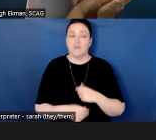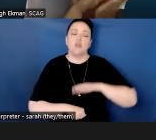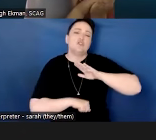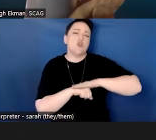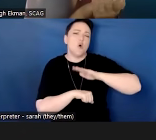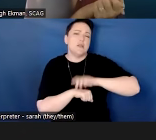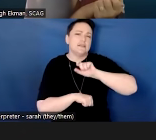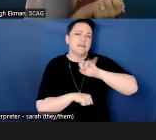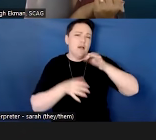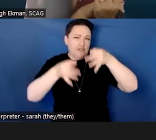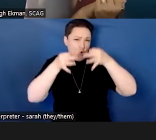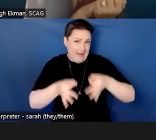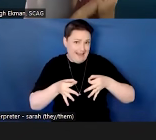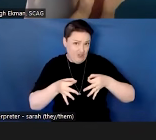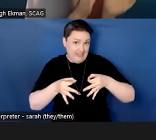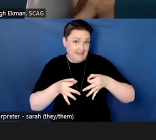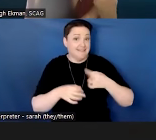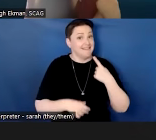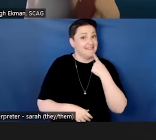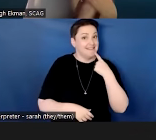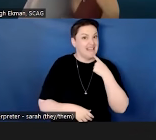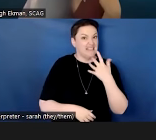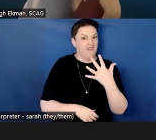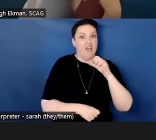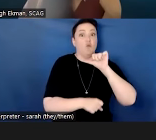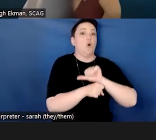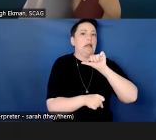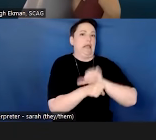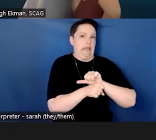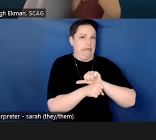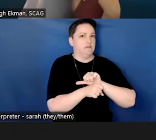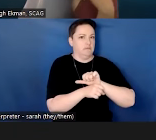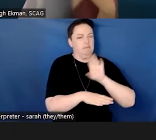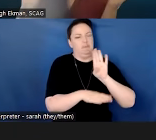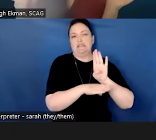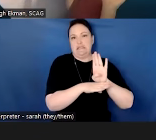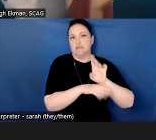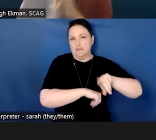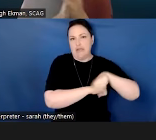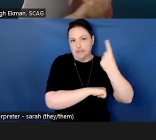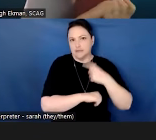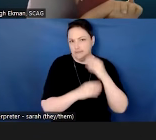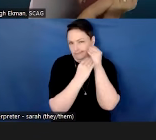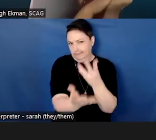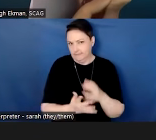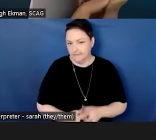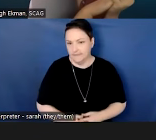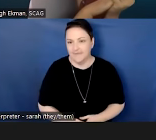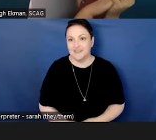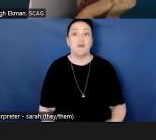determination, it is 5 working days. So just to clarify that. But yeah, Annalee Ekman again